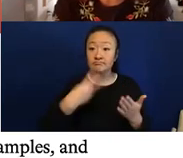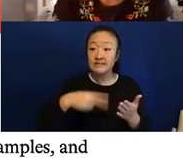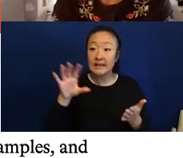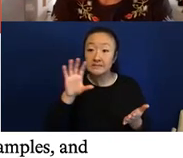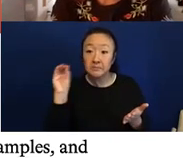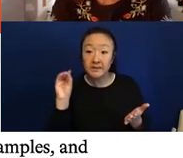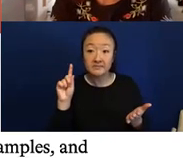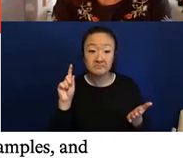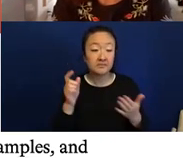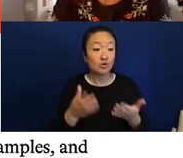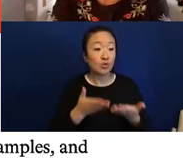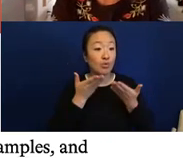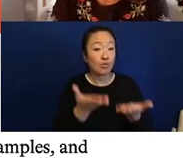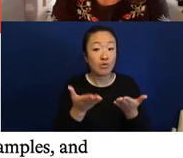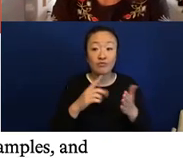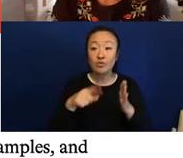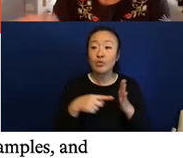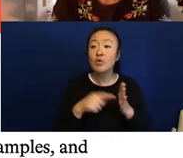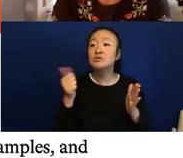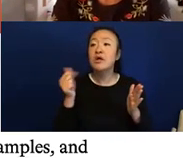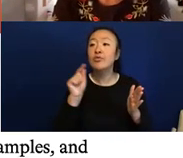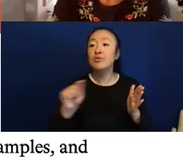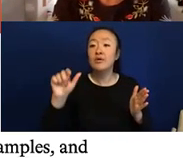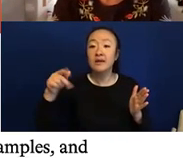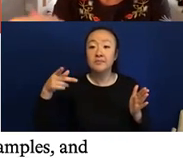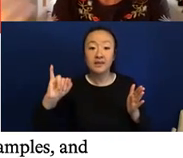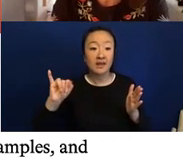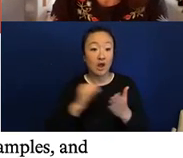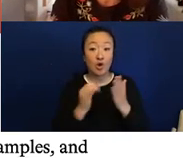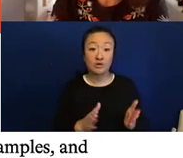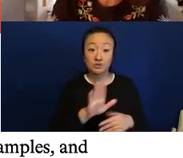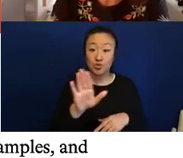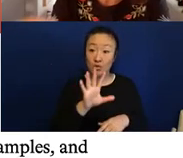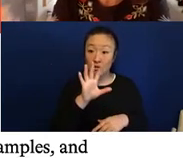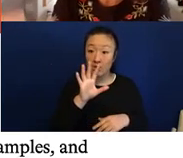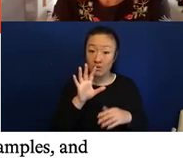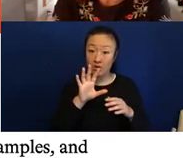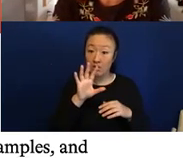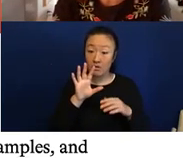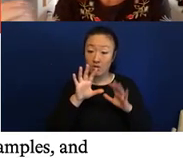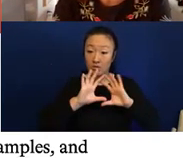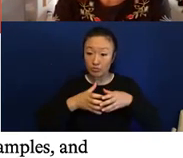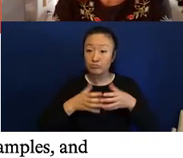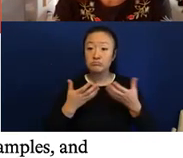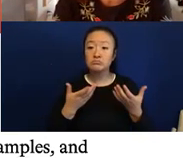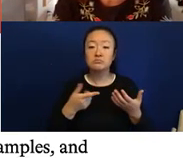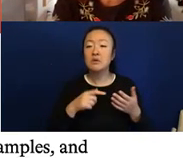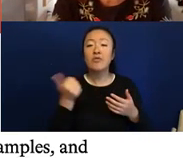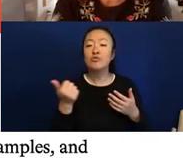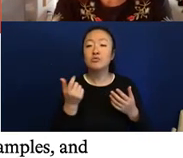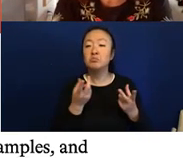offered roles to other AAPI artists in your company, or things like that? However you choose to